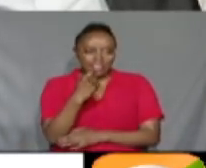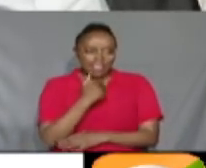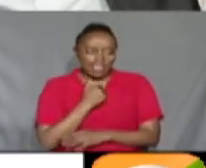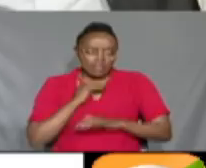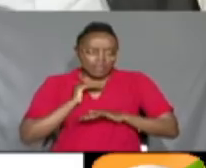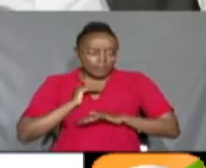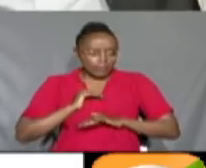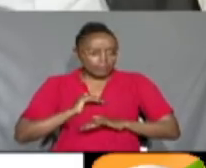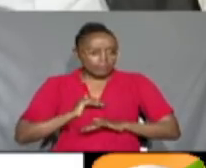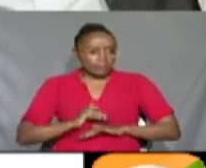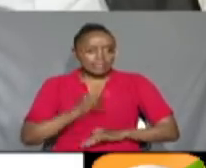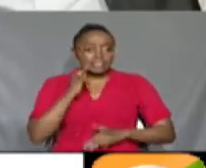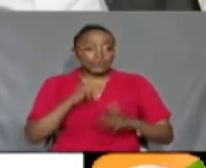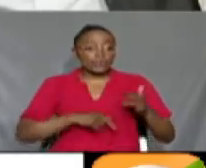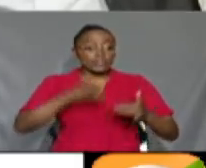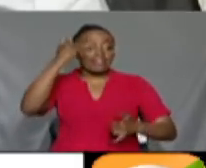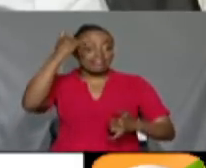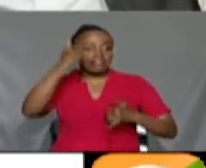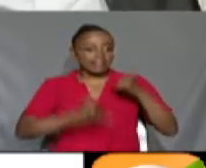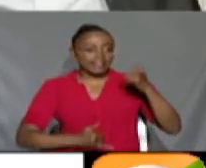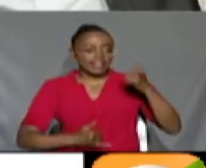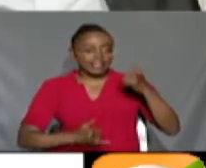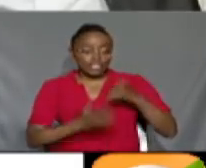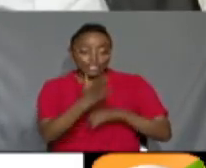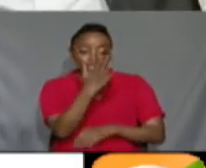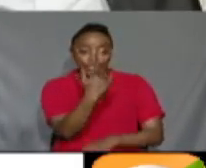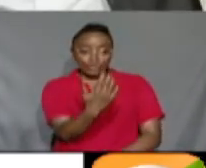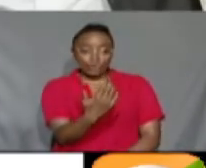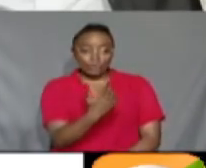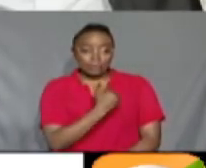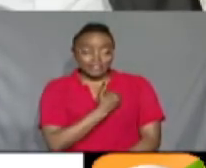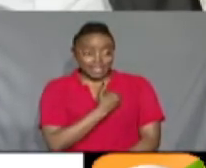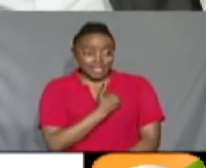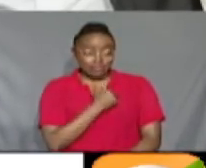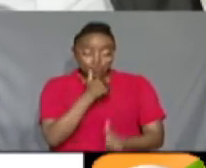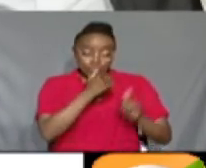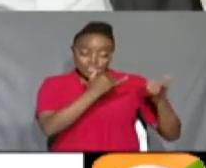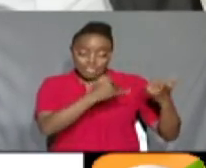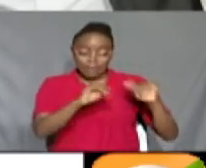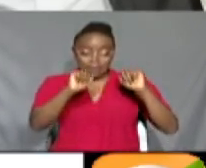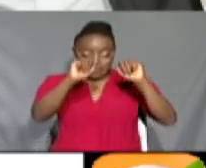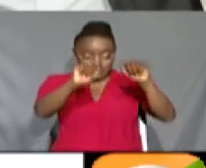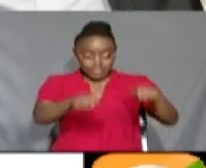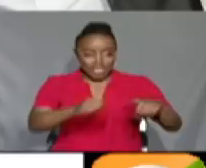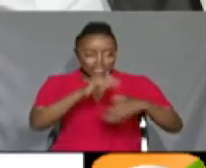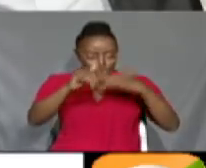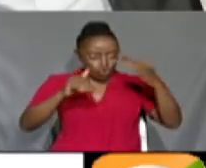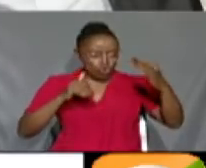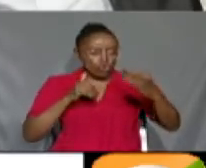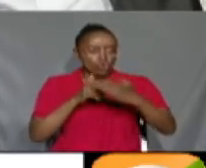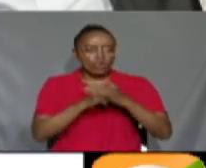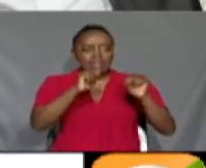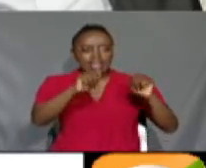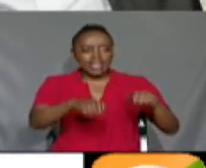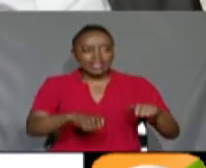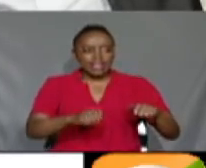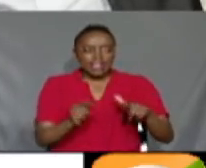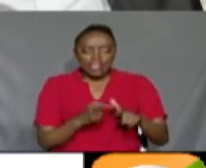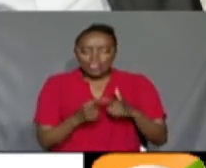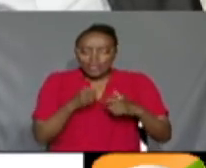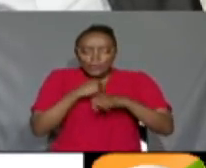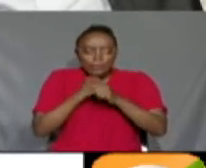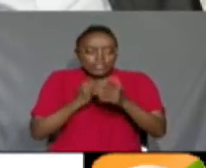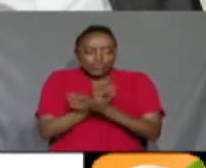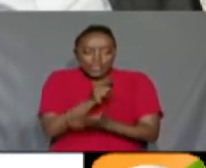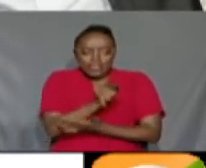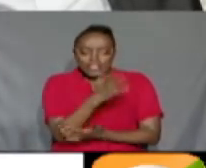relief and saying, finally, we have a document that we can now implement, all of us. How do we ensure that